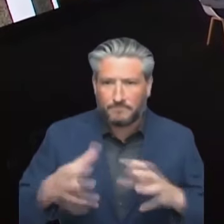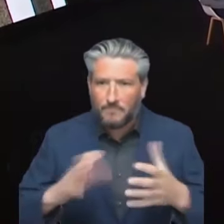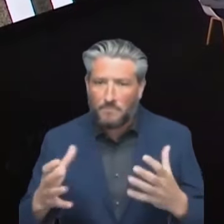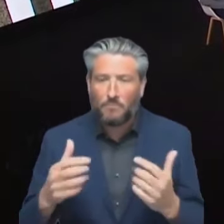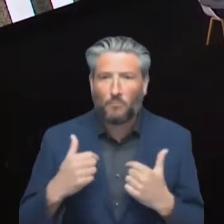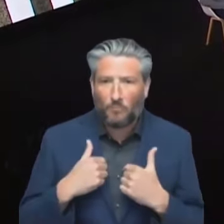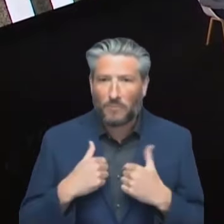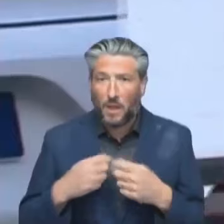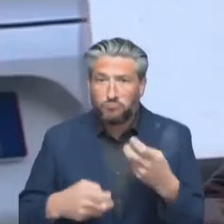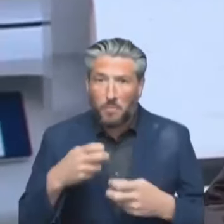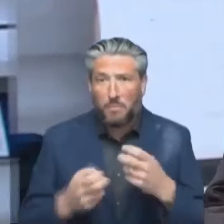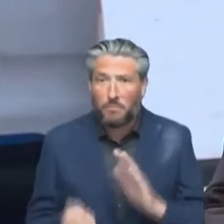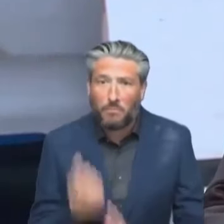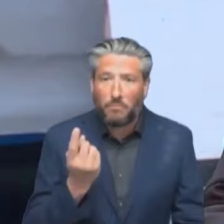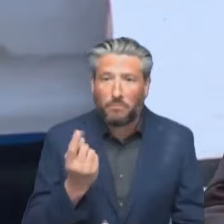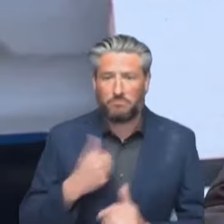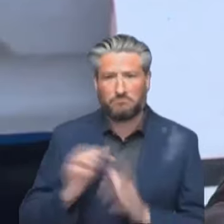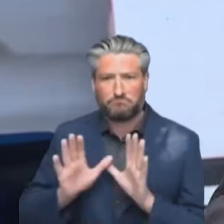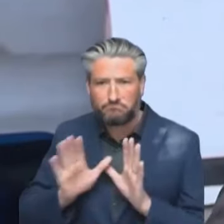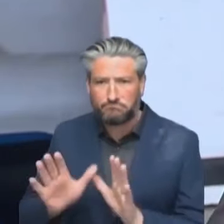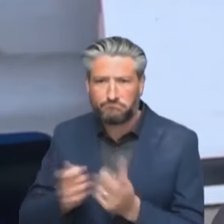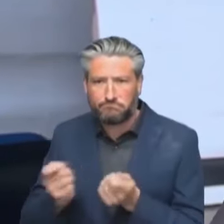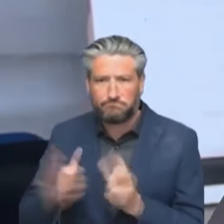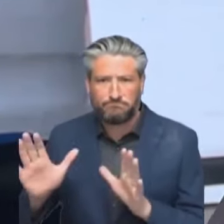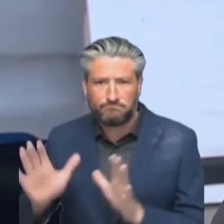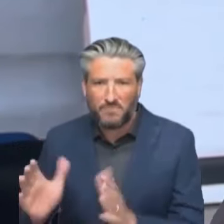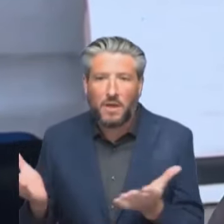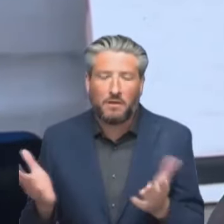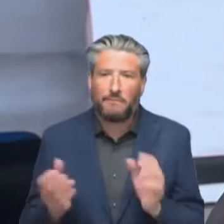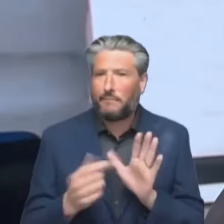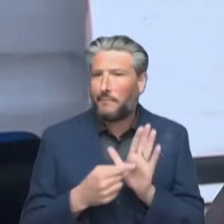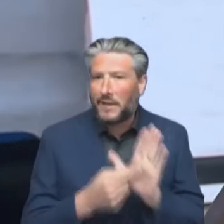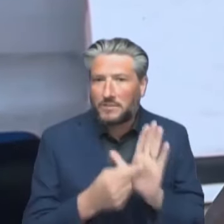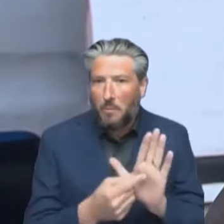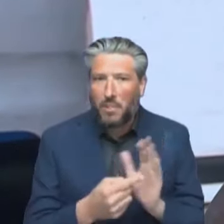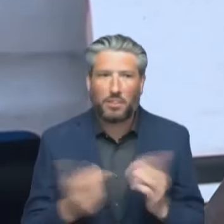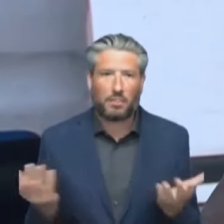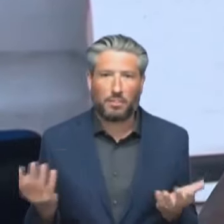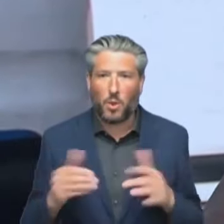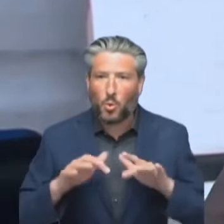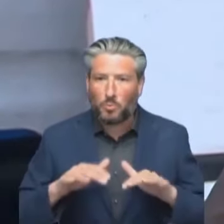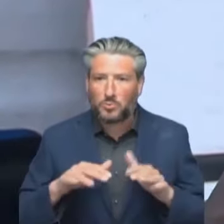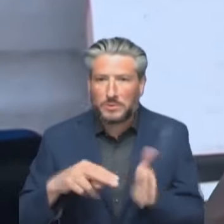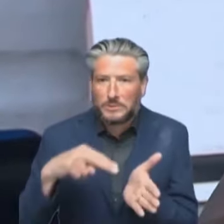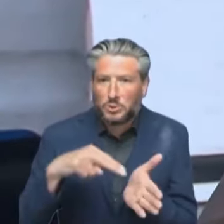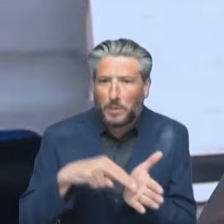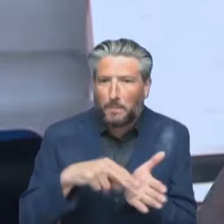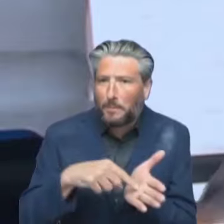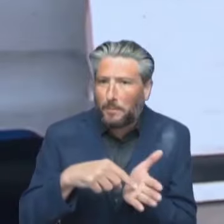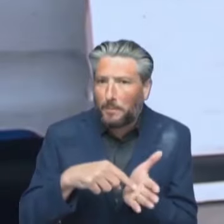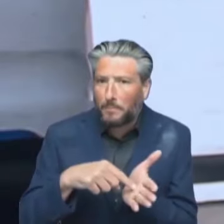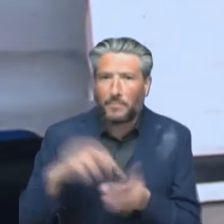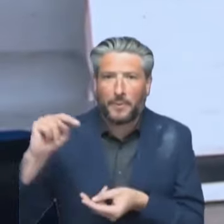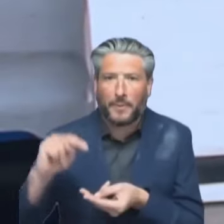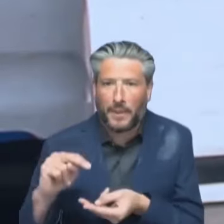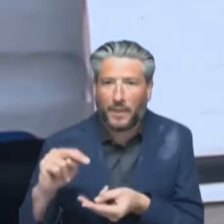as the global semiconductor supply crisis or the rise in raw material prices. As you can see,